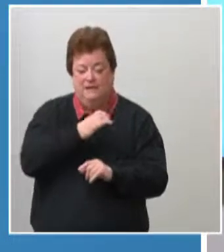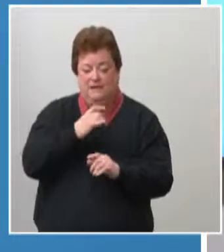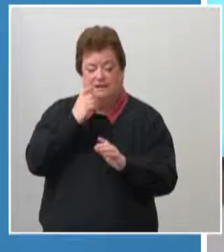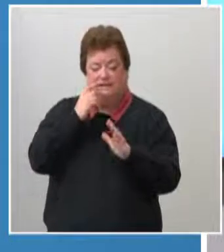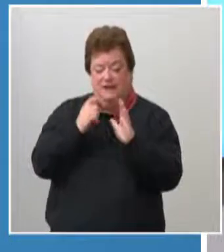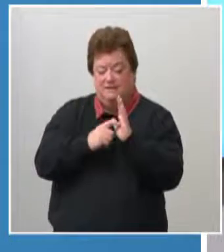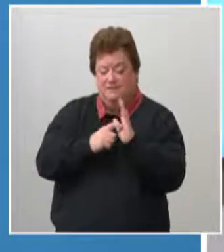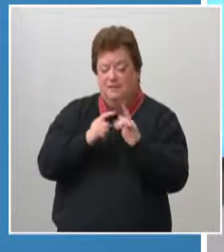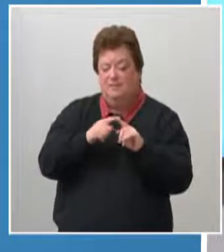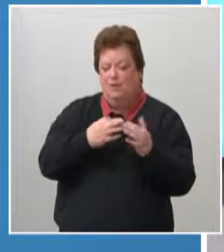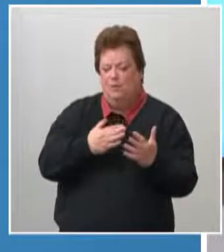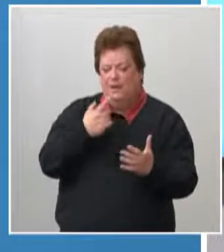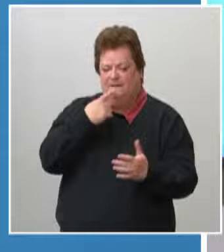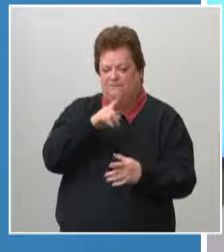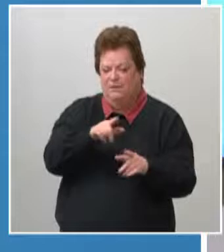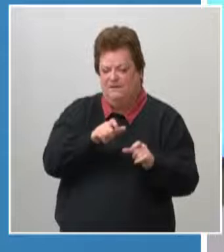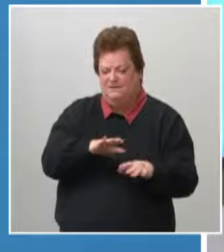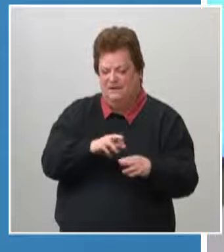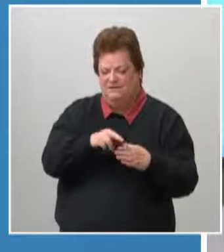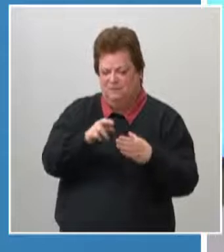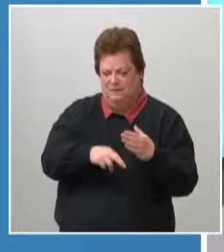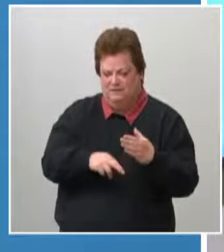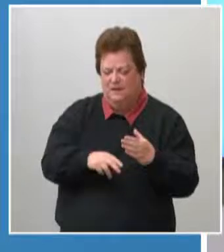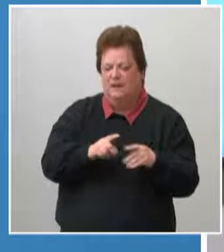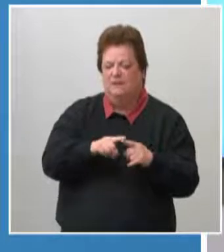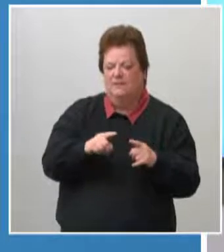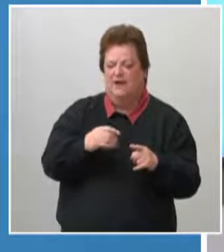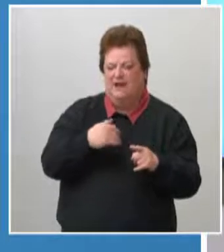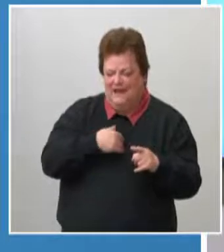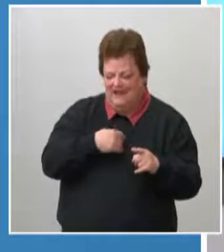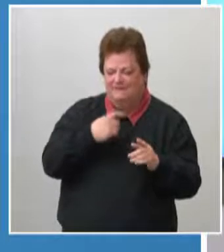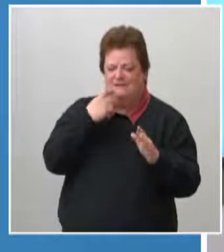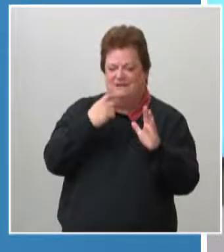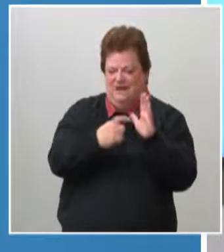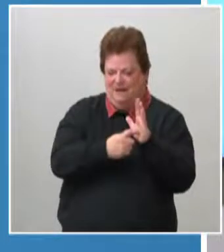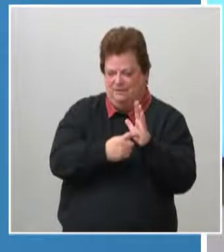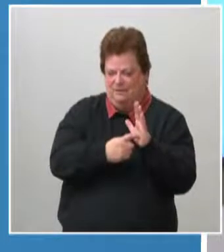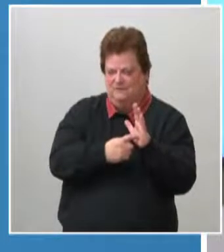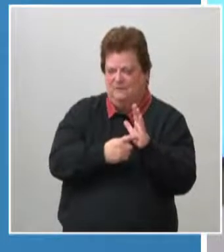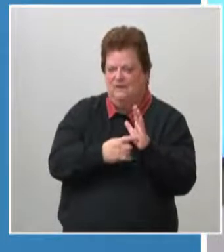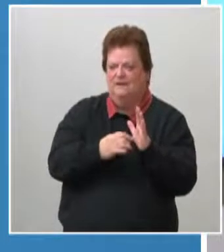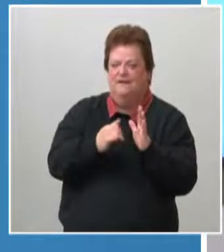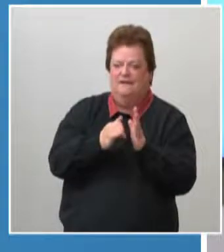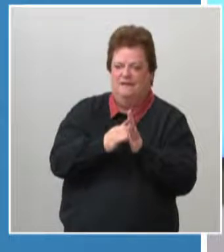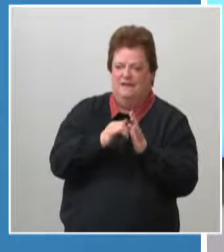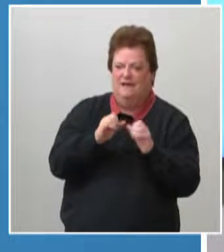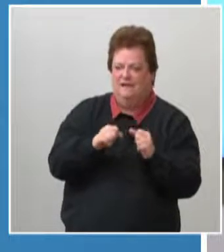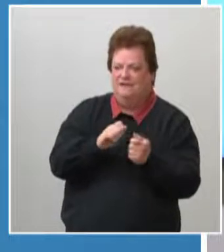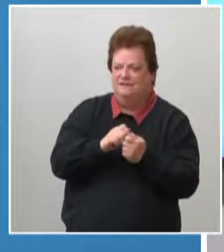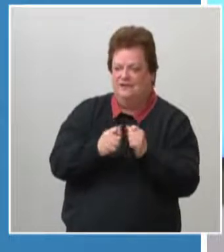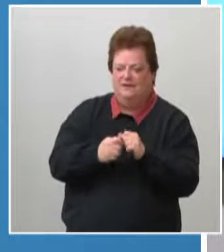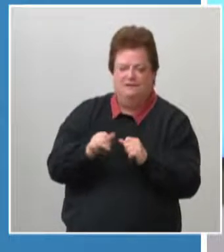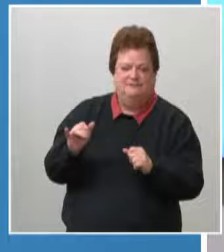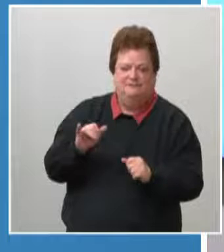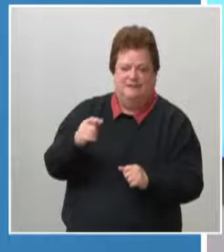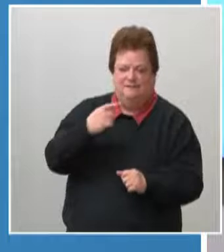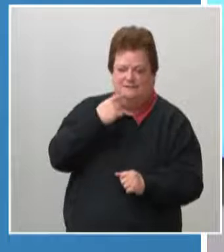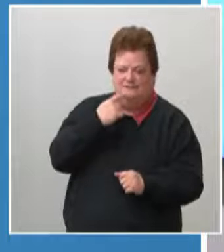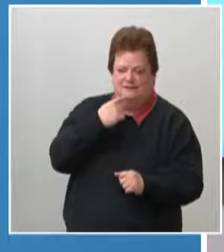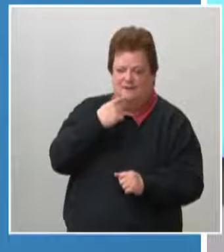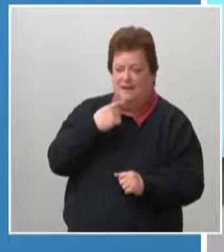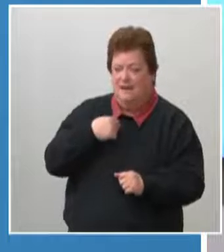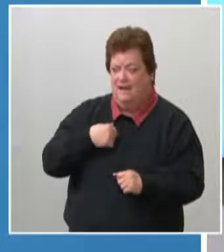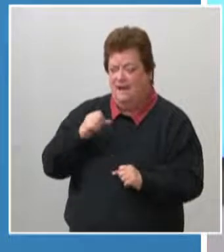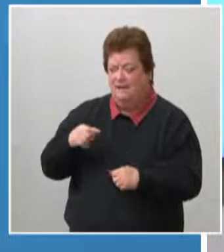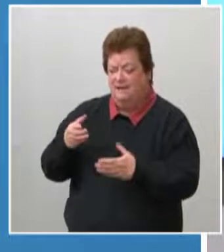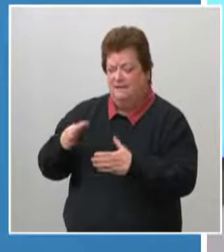awaiting test results, but they have the clinical diagnosis, and that can change. You know, Matt, just like they're saying, I can let them